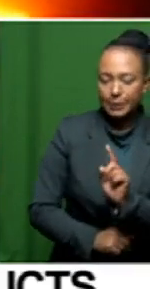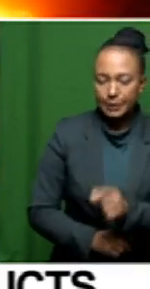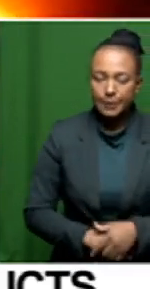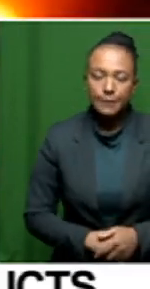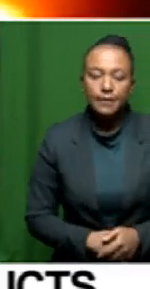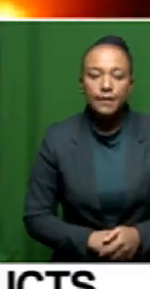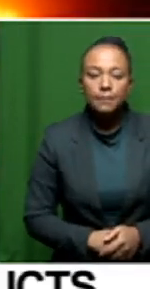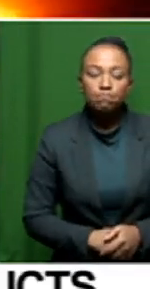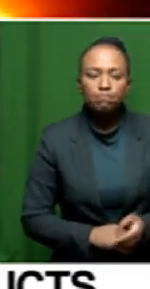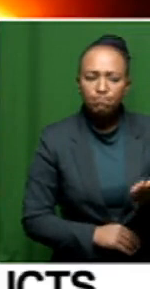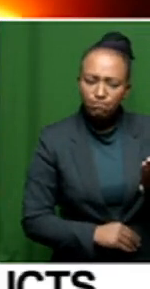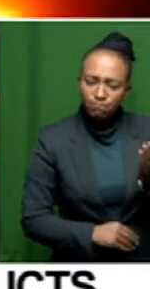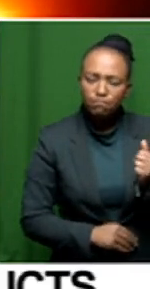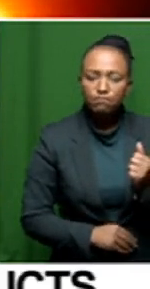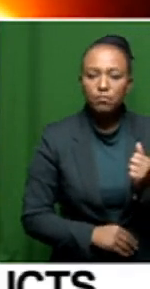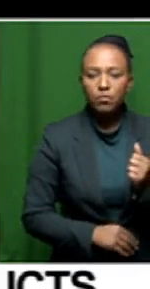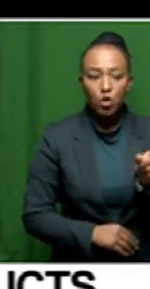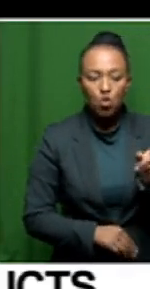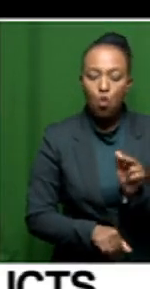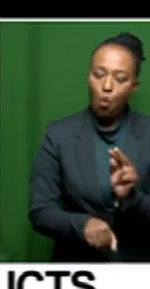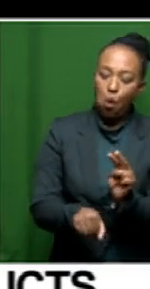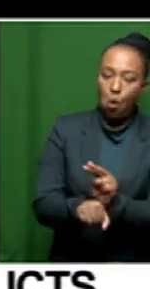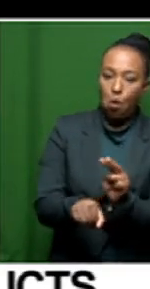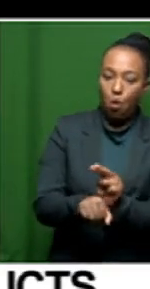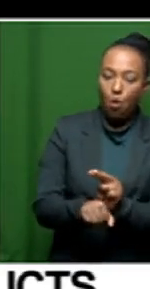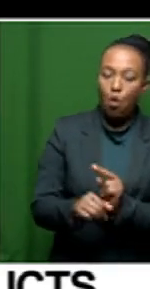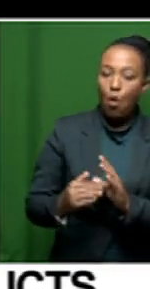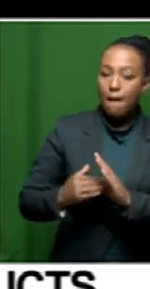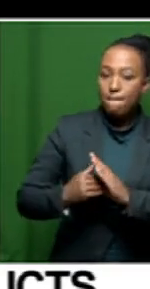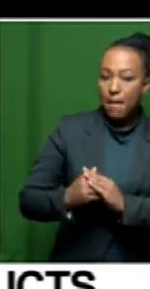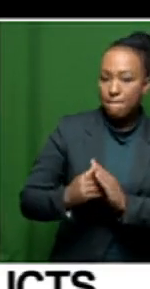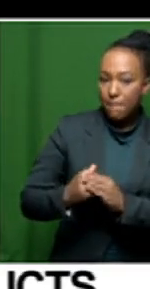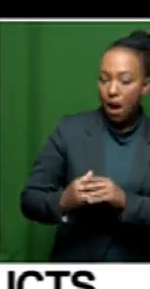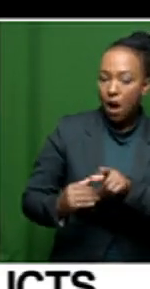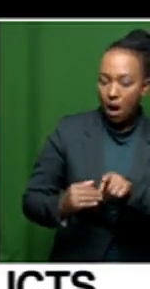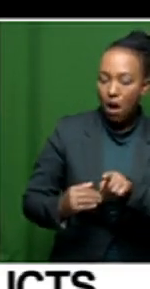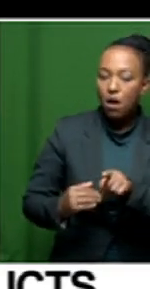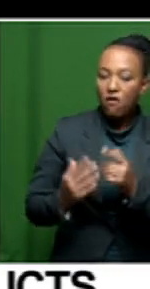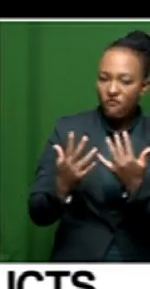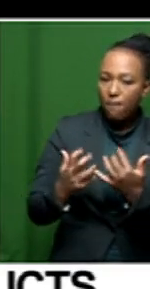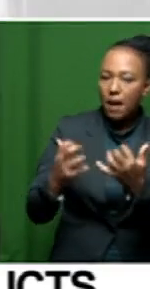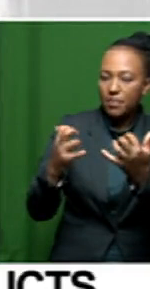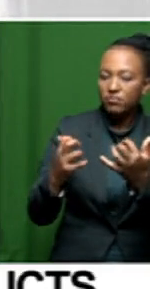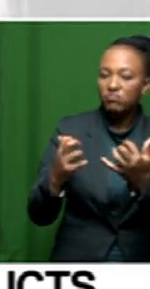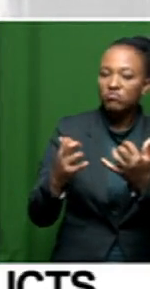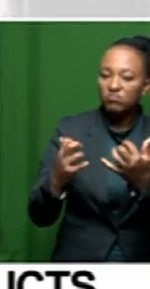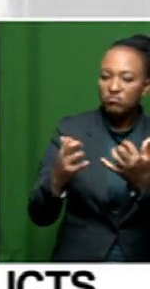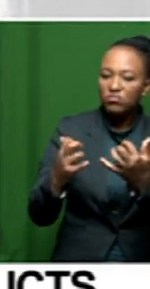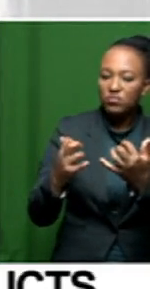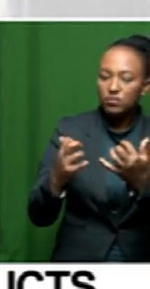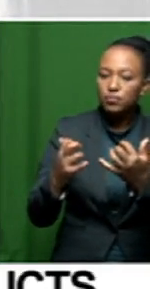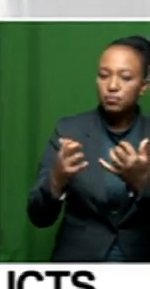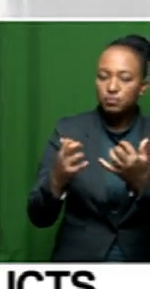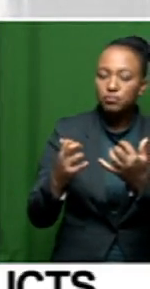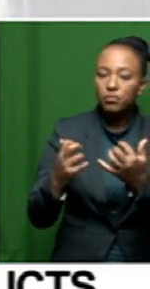just in terms of the oversight as a parliamentary body, not as individual members of parliament per